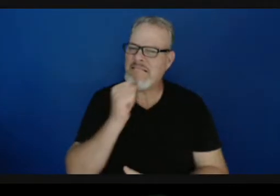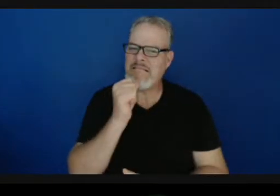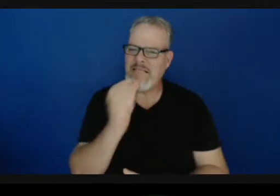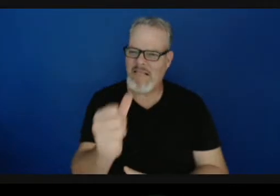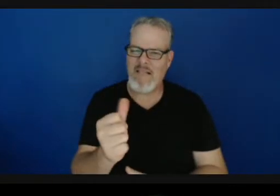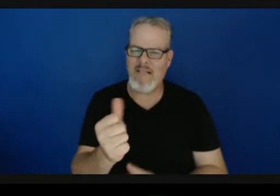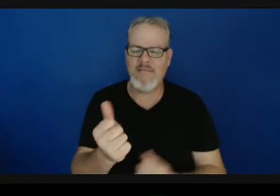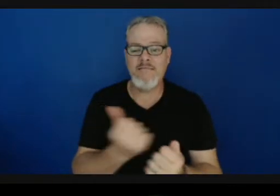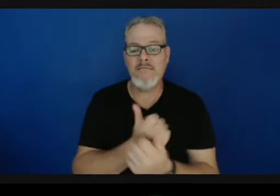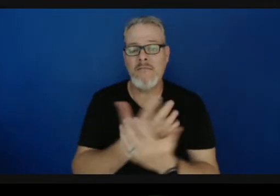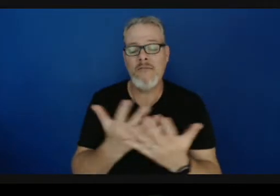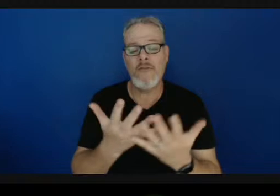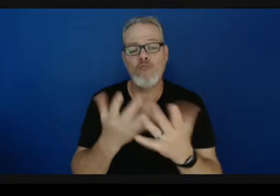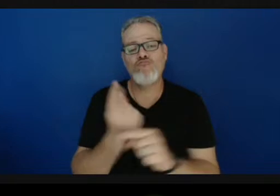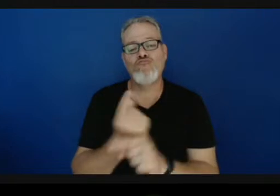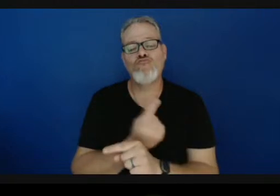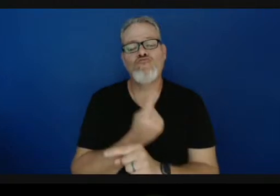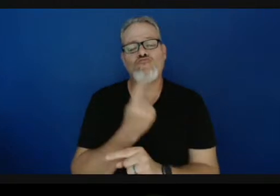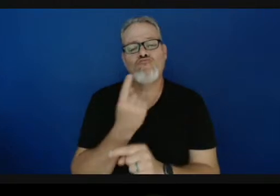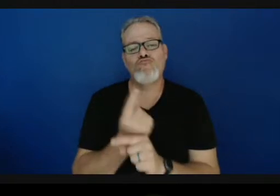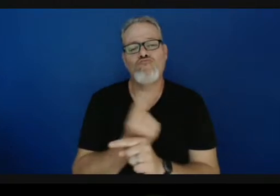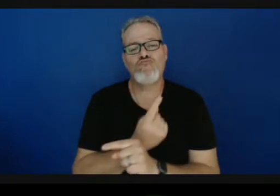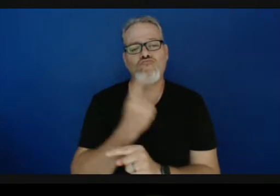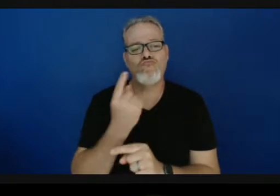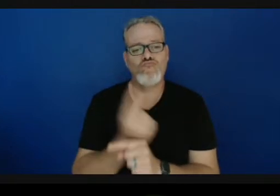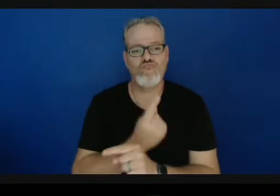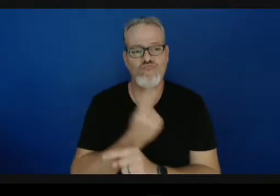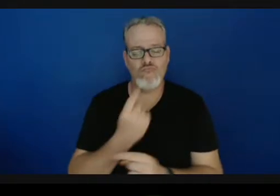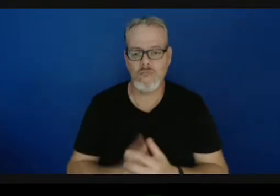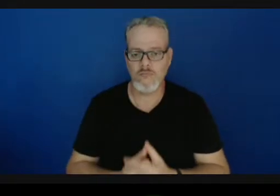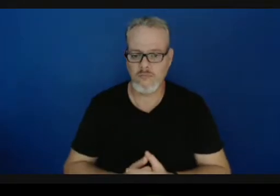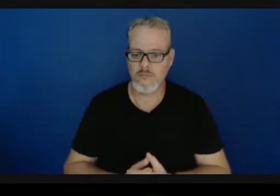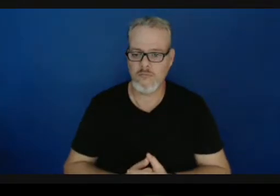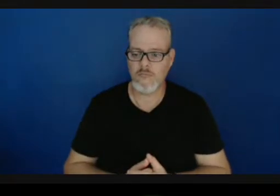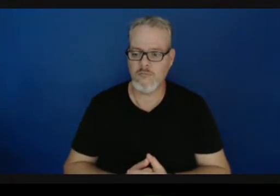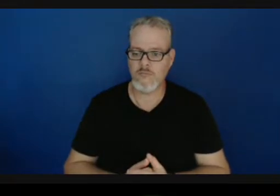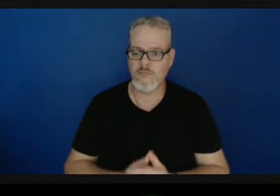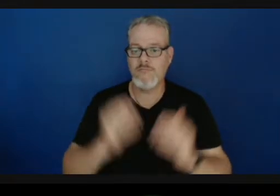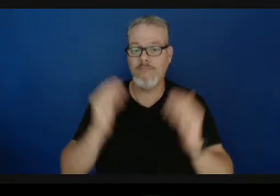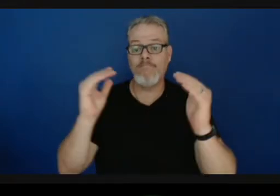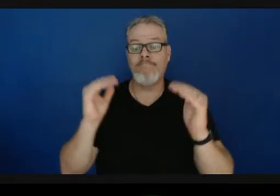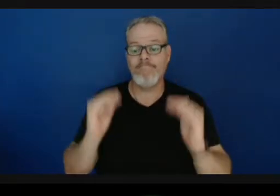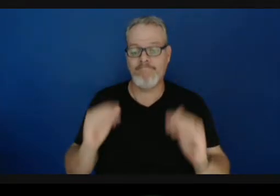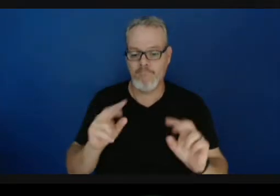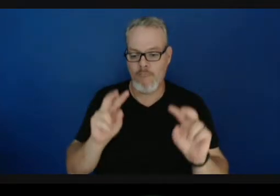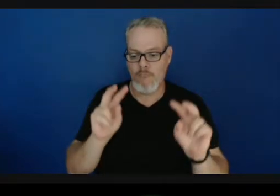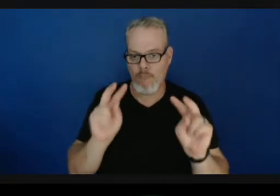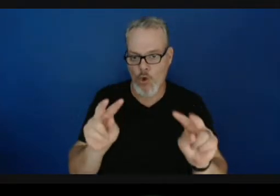ordinary with the earthquakes, we'll say. All right, so we'll move on to our monitoring on Kilauea next.